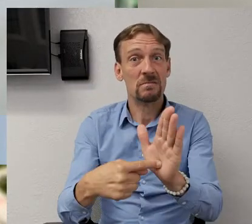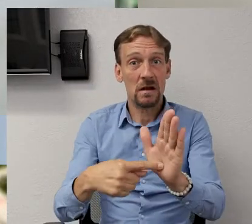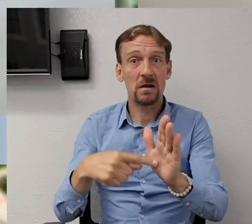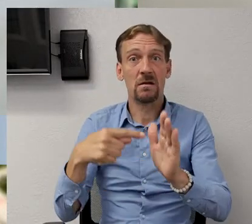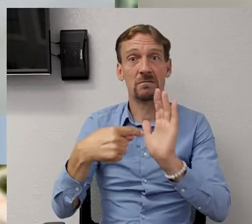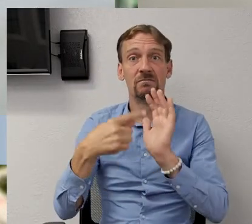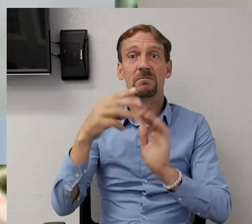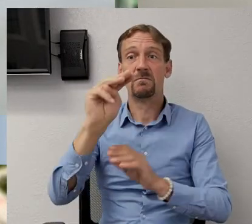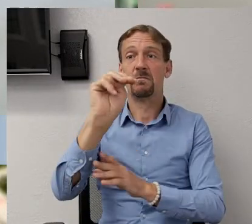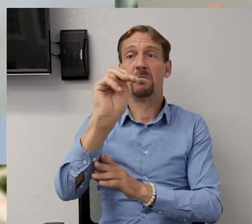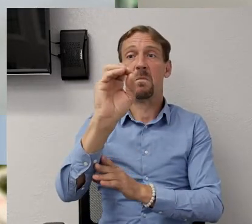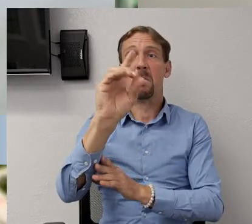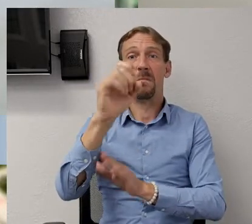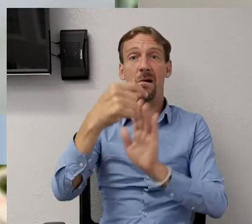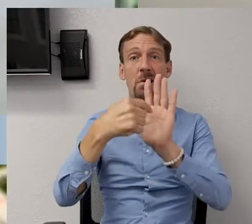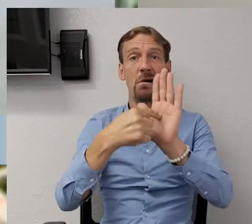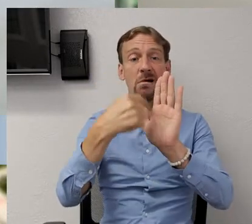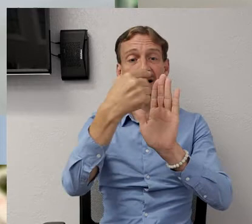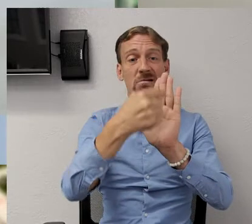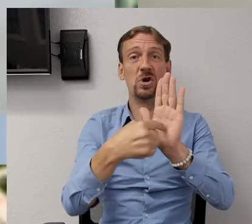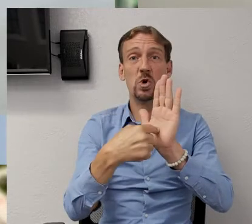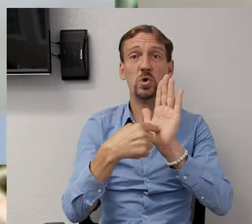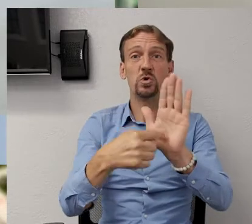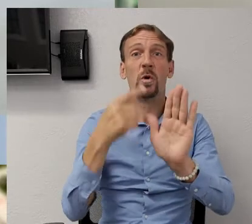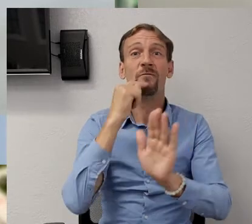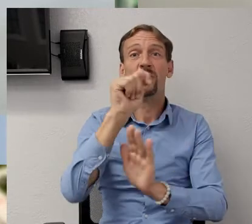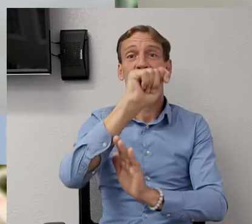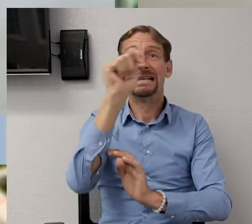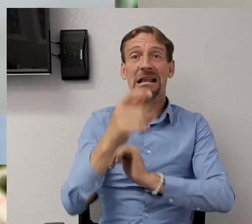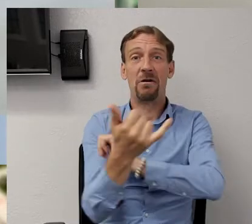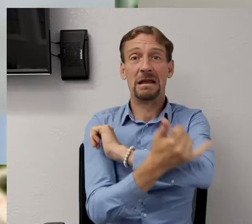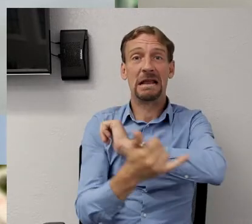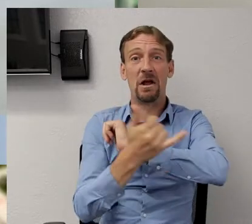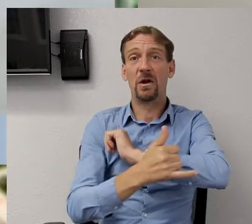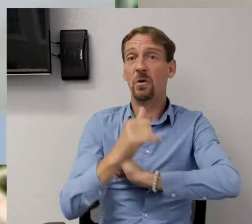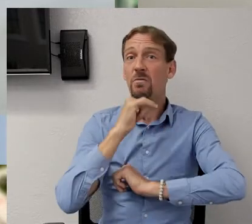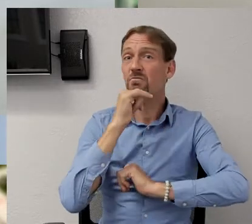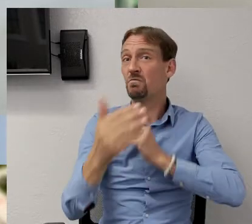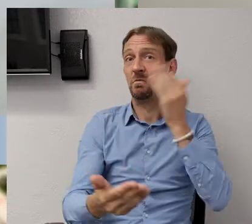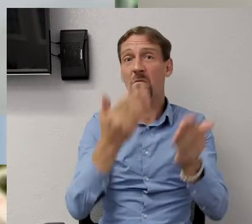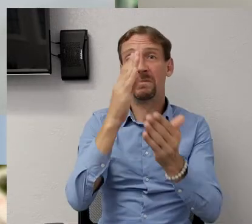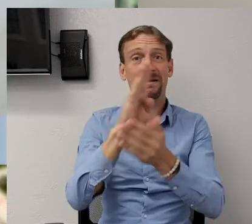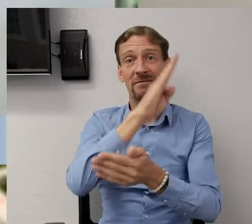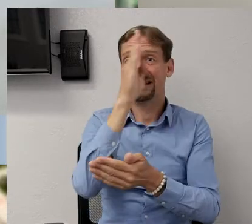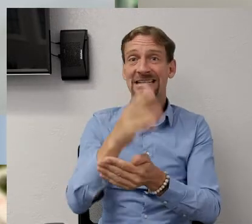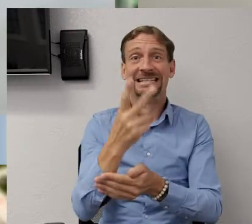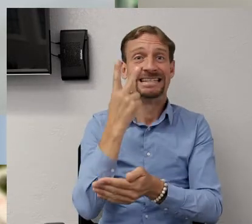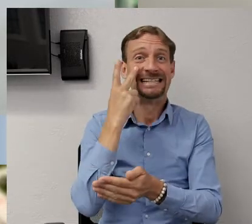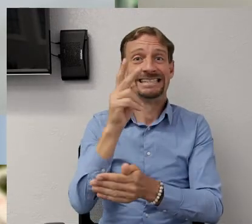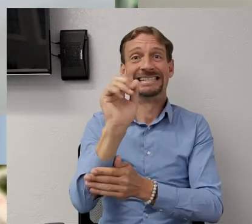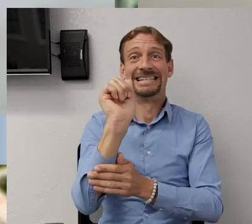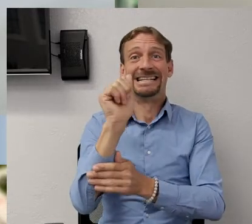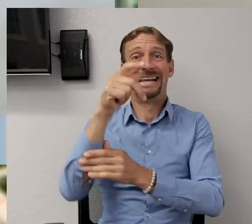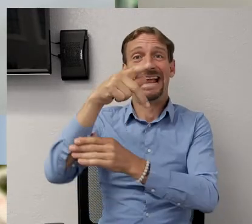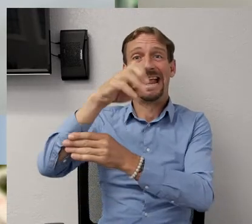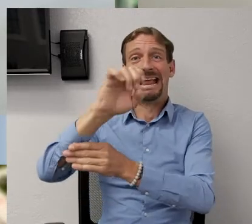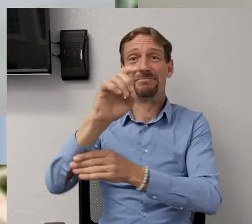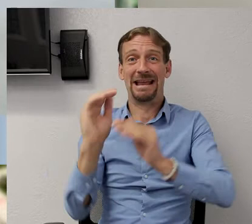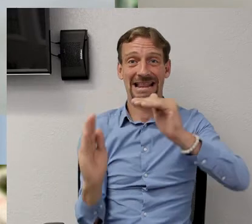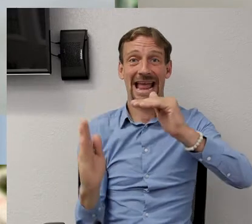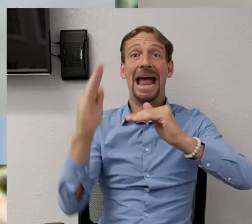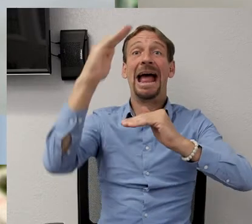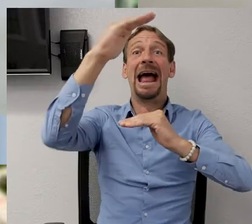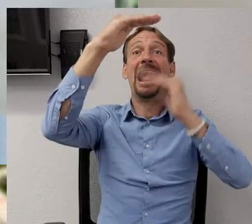predicting for the entire Kern, Tulare County area that we may not see the apex of this pandemic until somewhere around